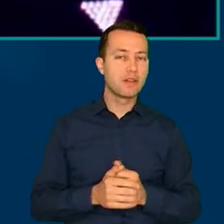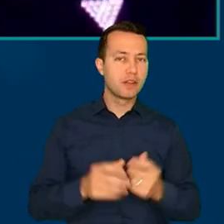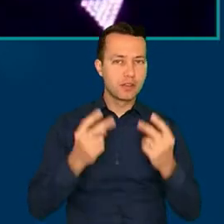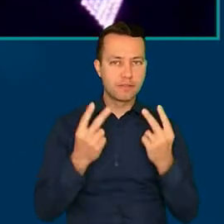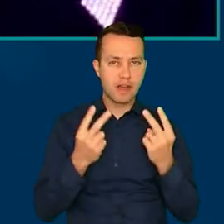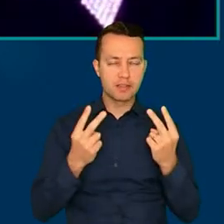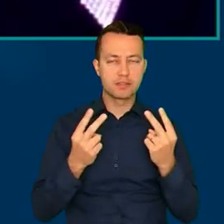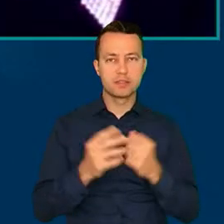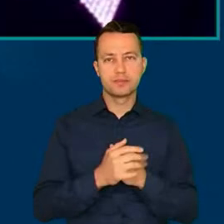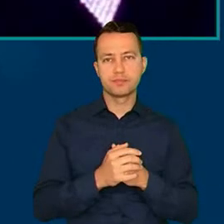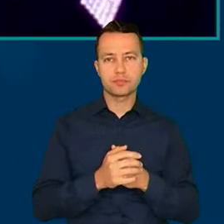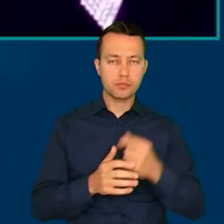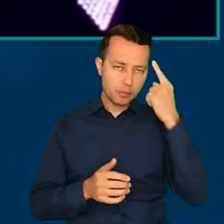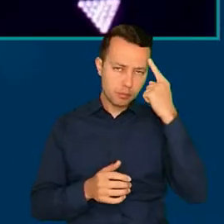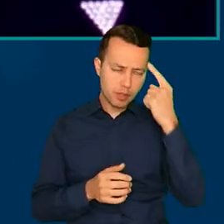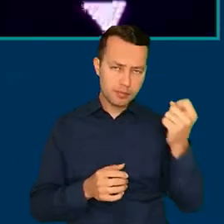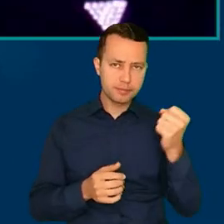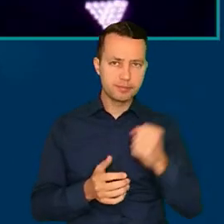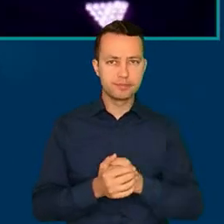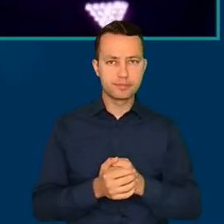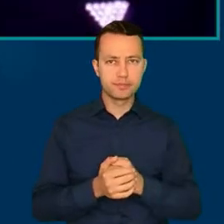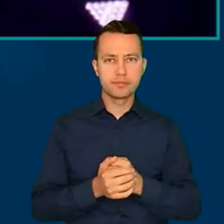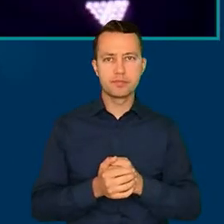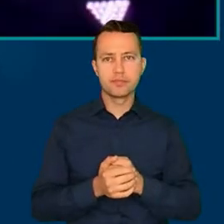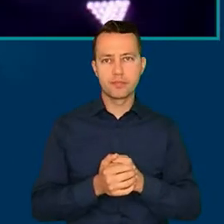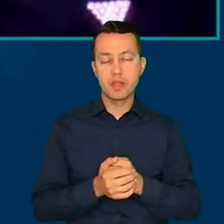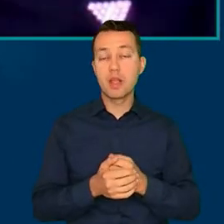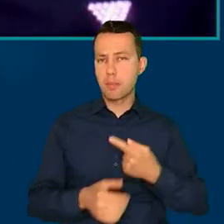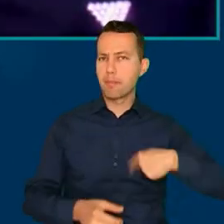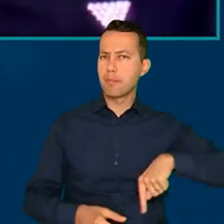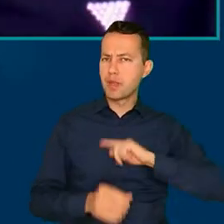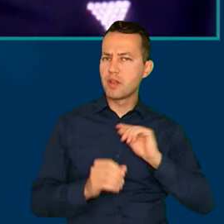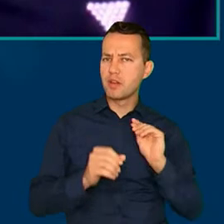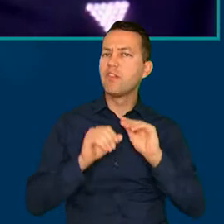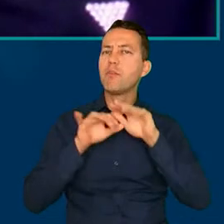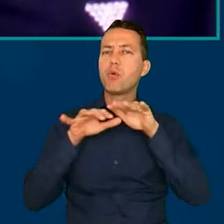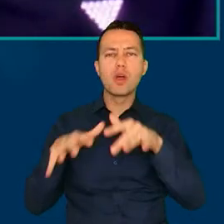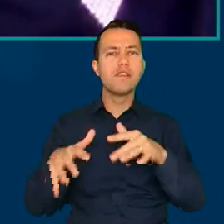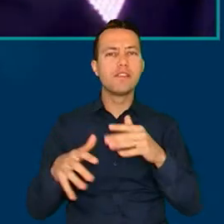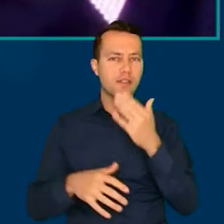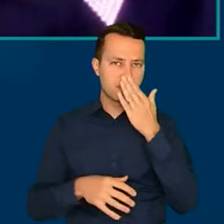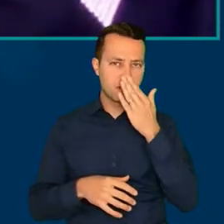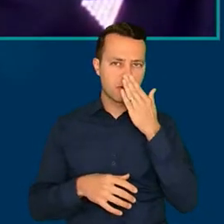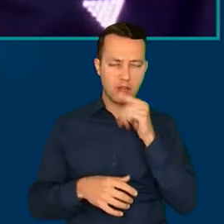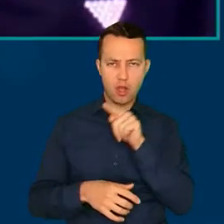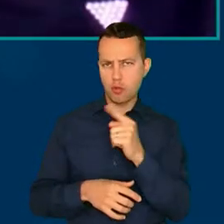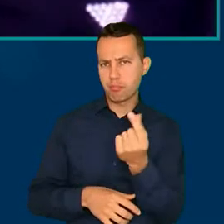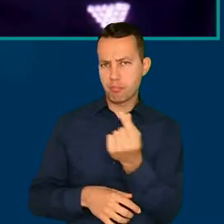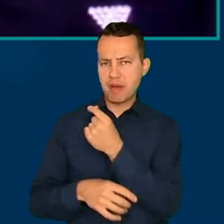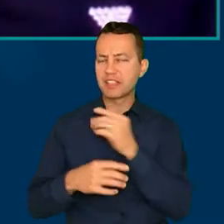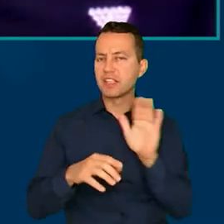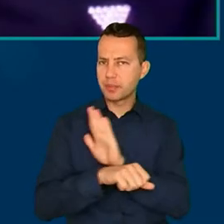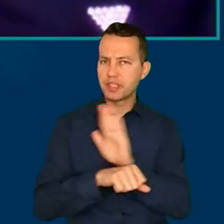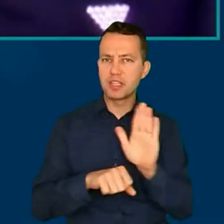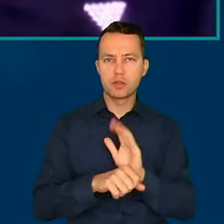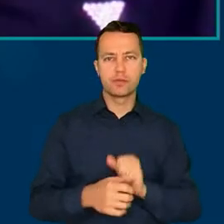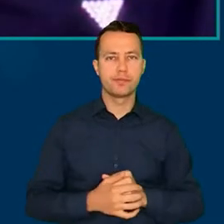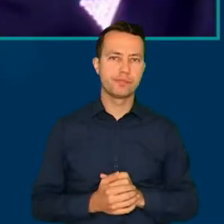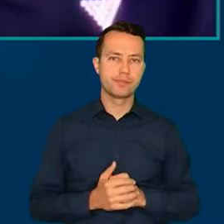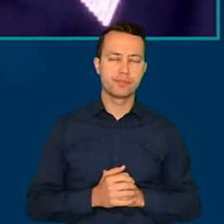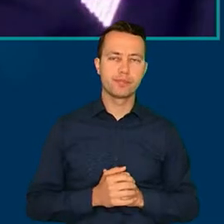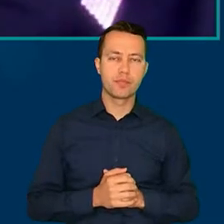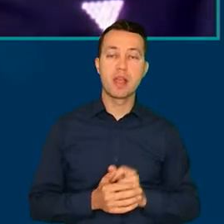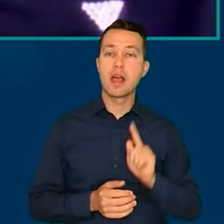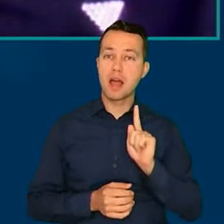will be important. So it is important not only when we think what is our impact on this business